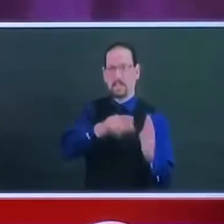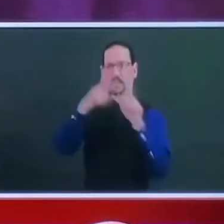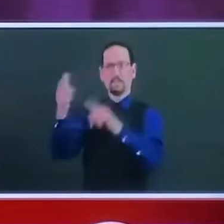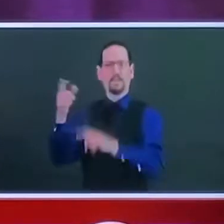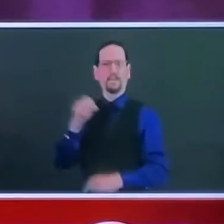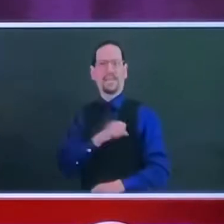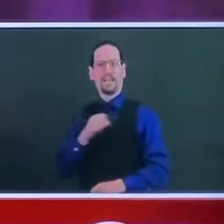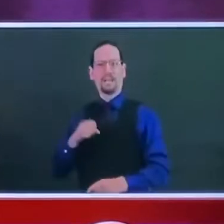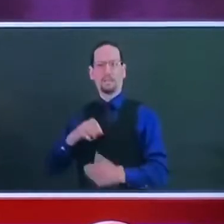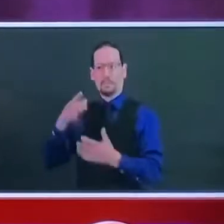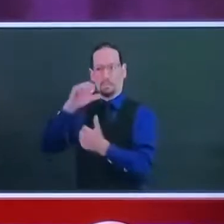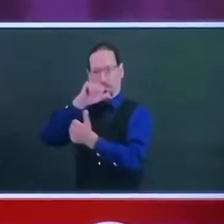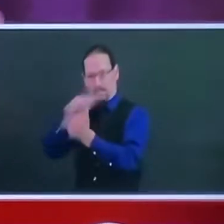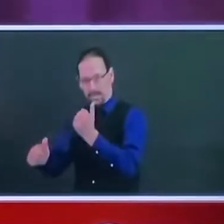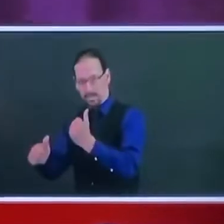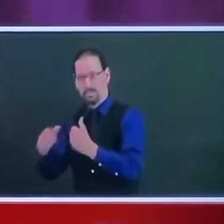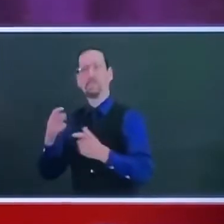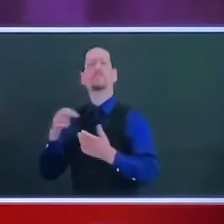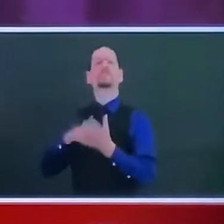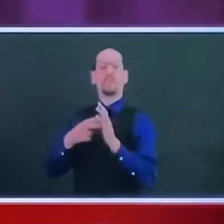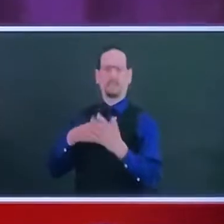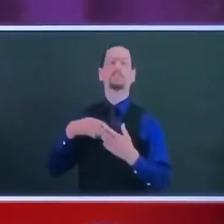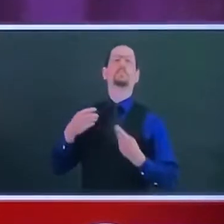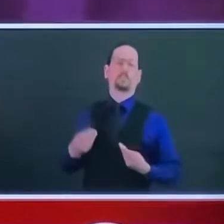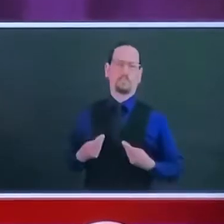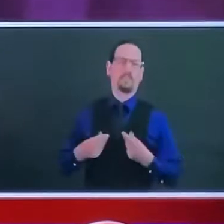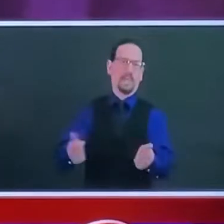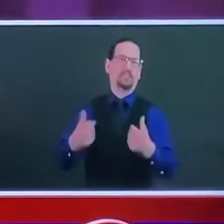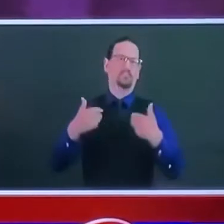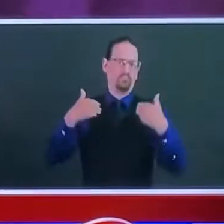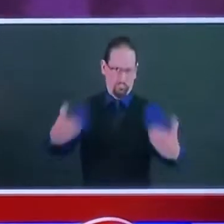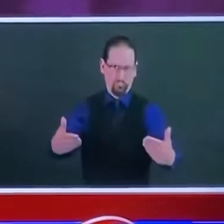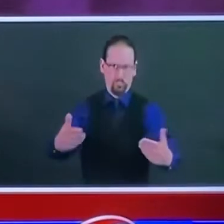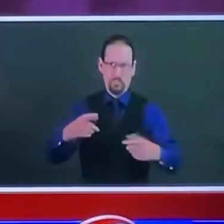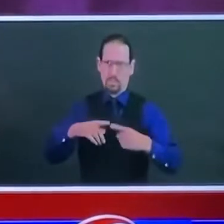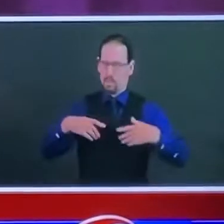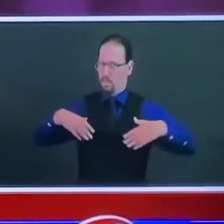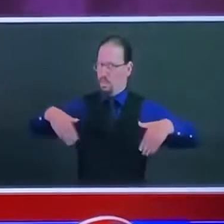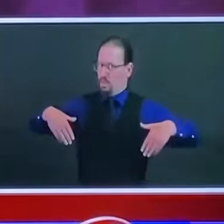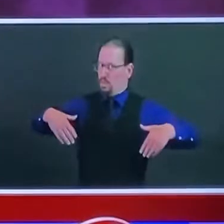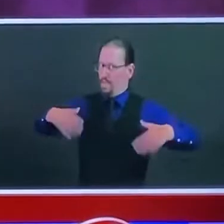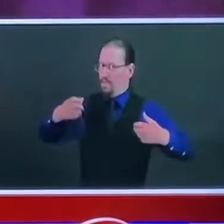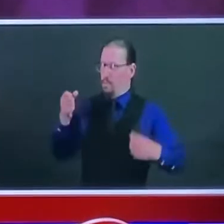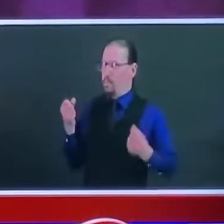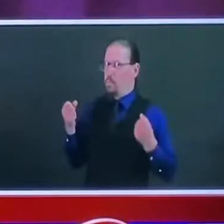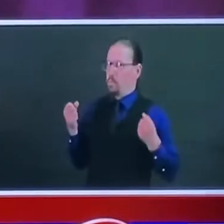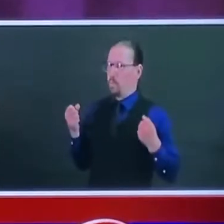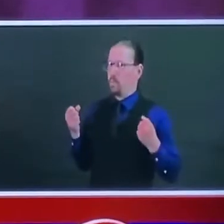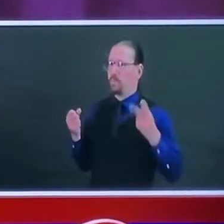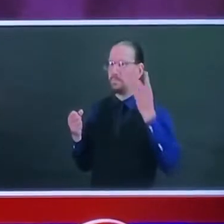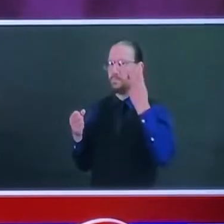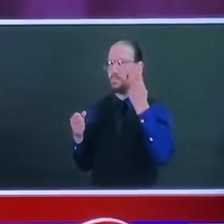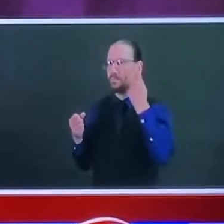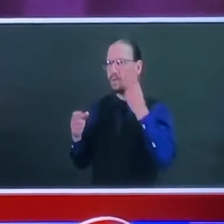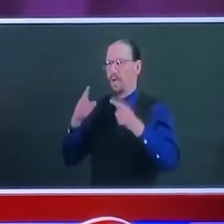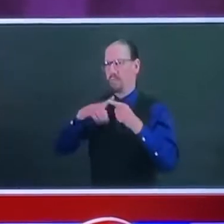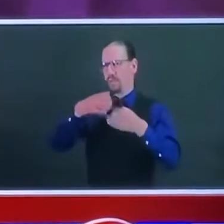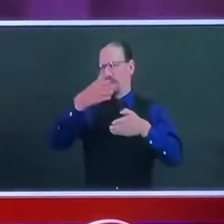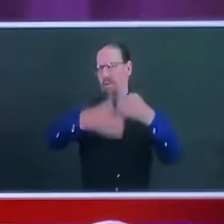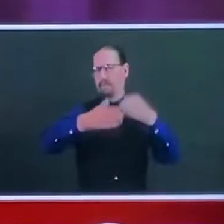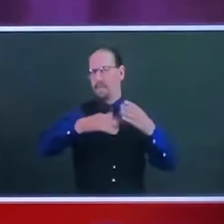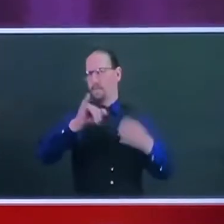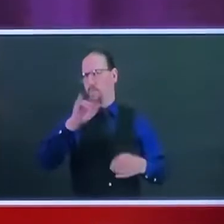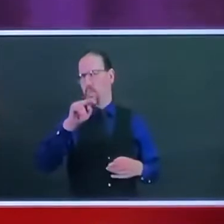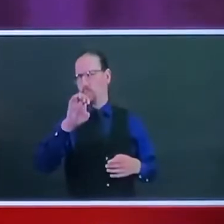We're going to have to do something for businesses. We have to keep doing the testing. But if at the end of June, Congress says,